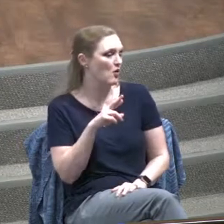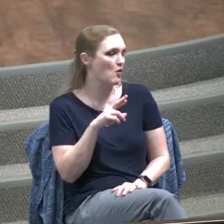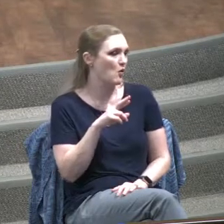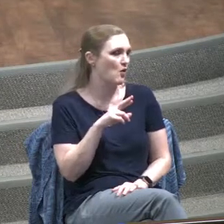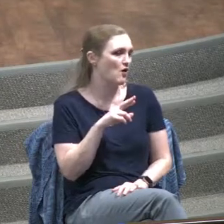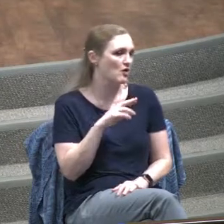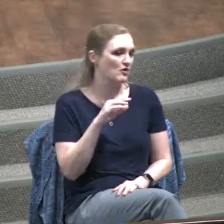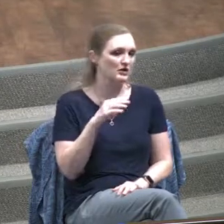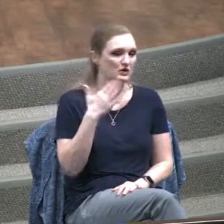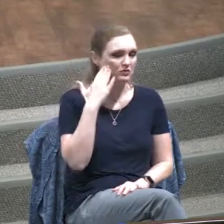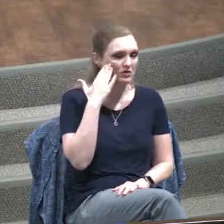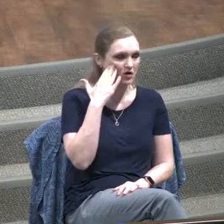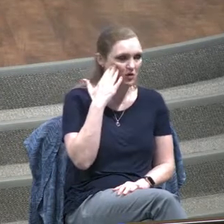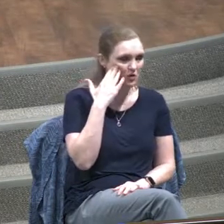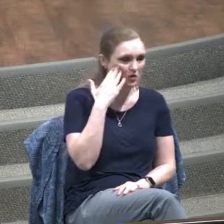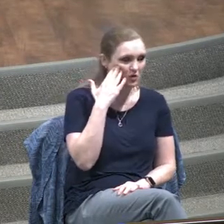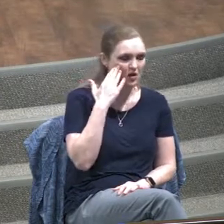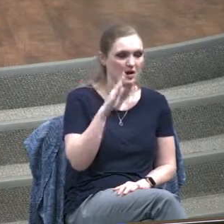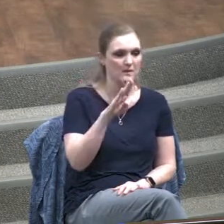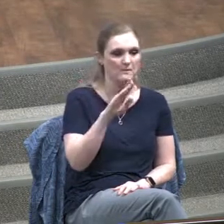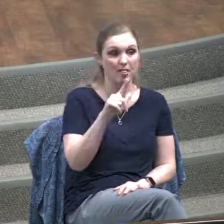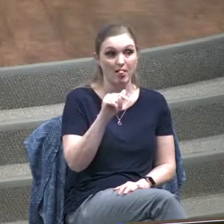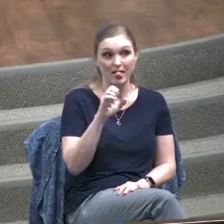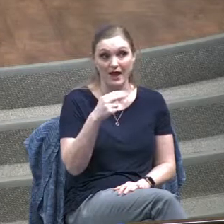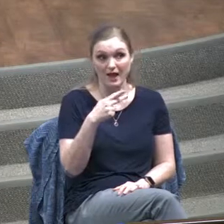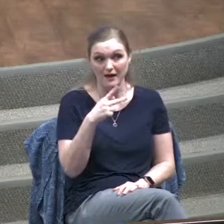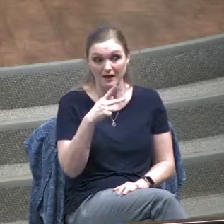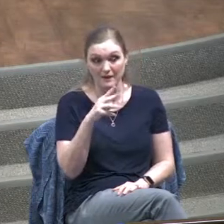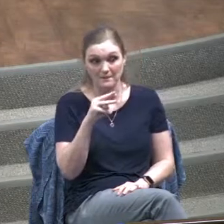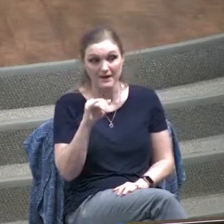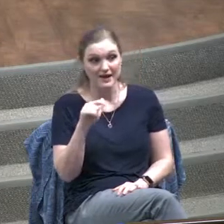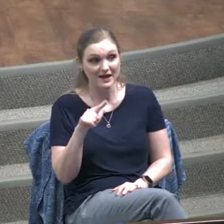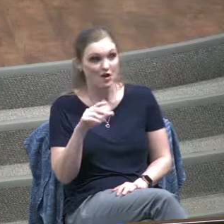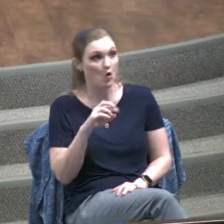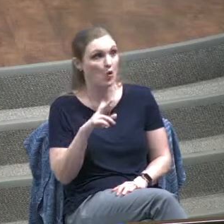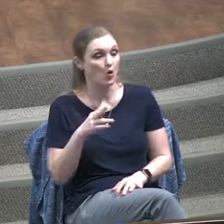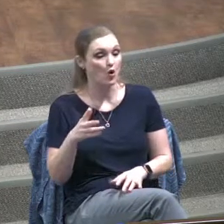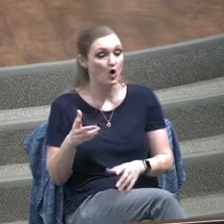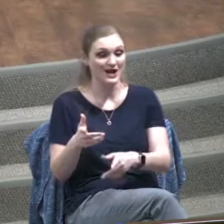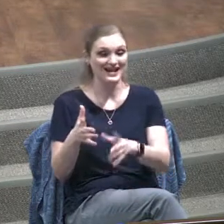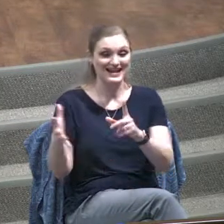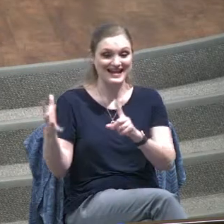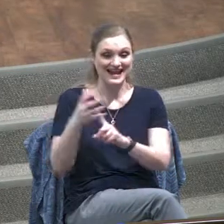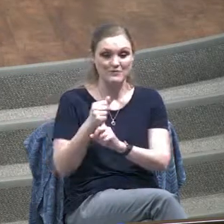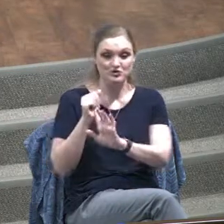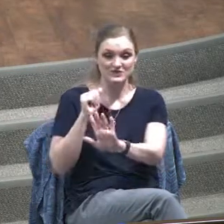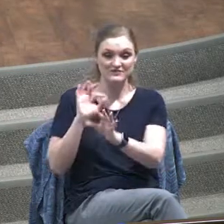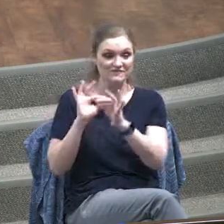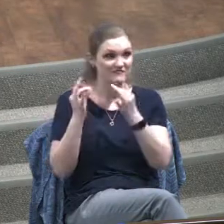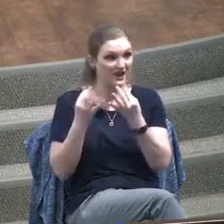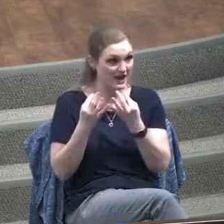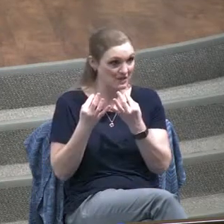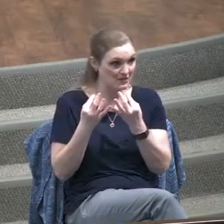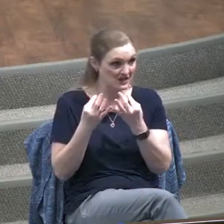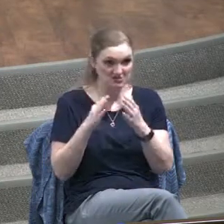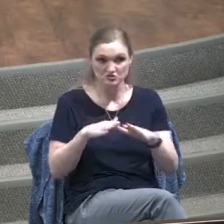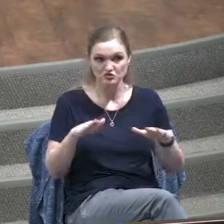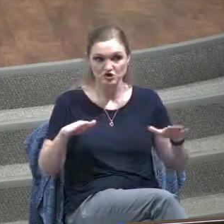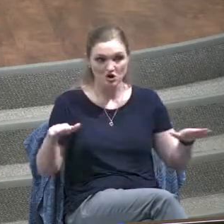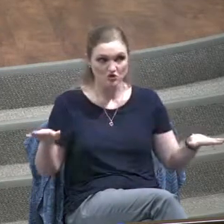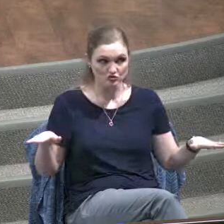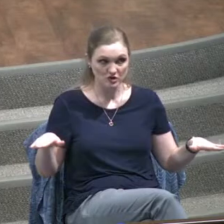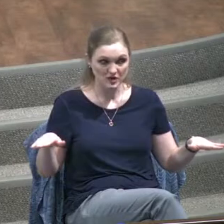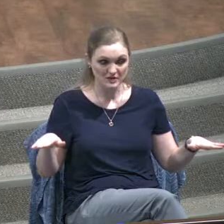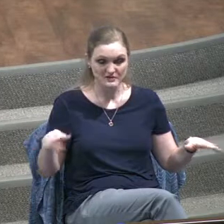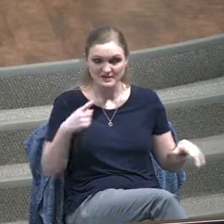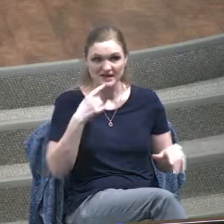blackmail him perhaps if he had low character. You could get to his family. Well, what if you got to his children and said,